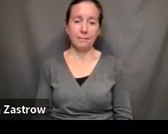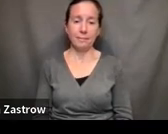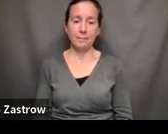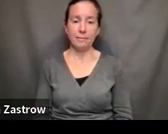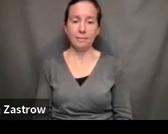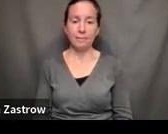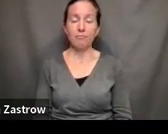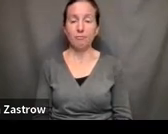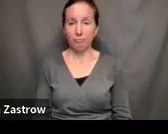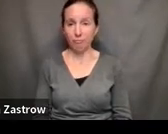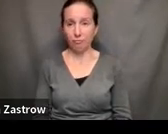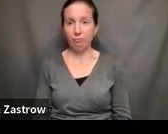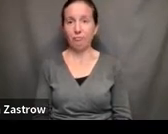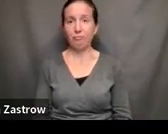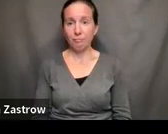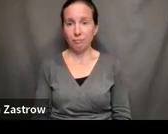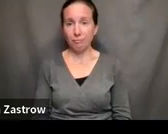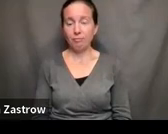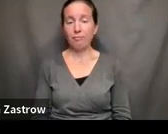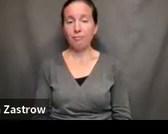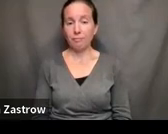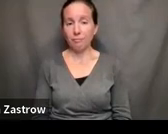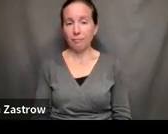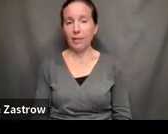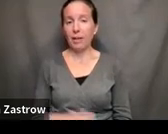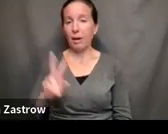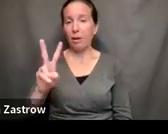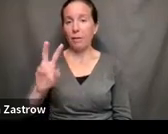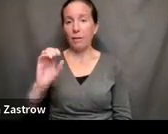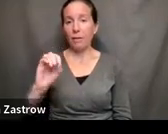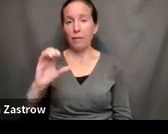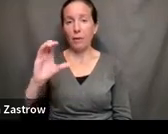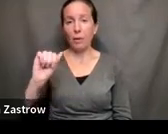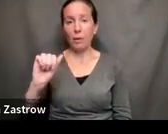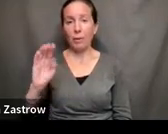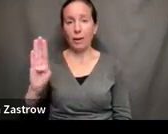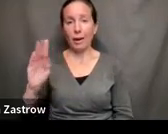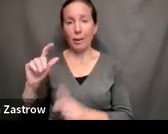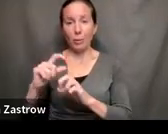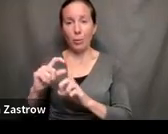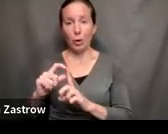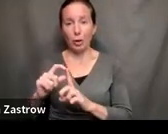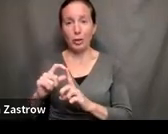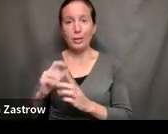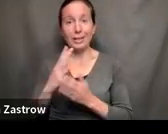Yep, some vocabulary words meet that goal.